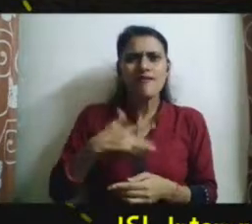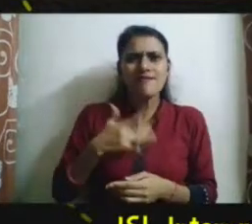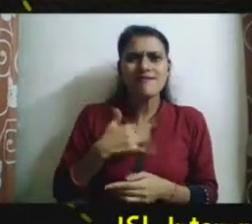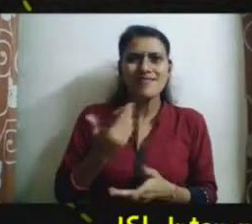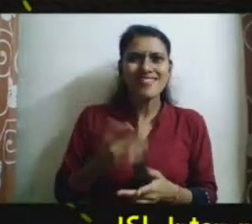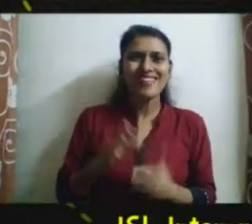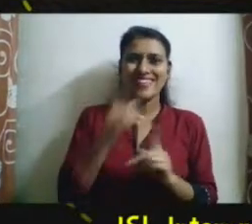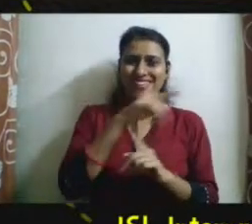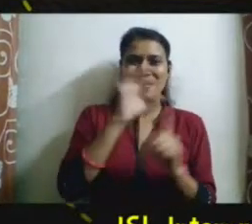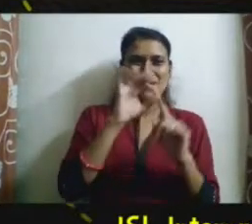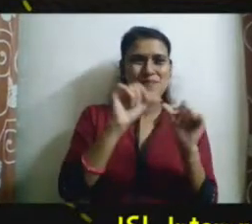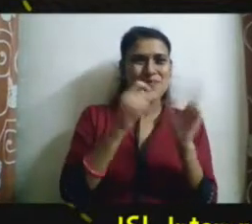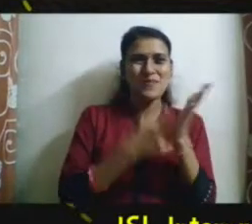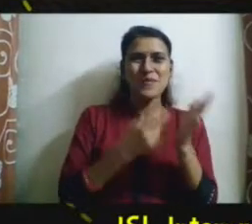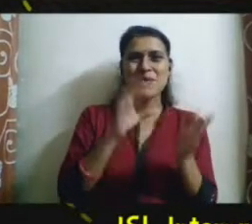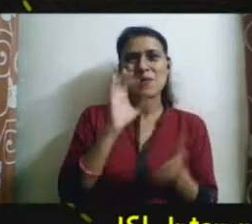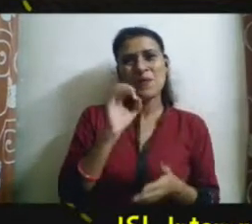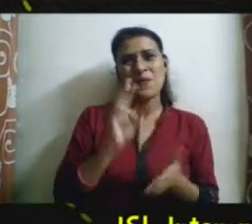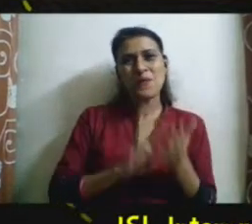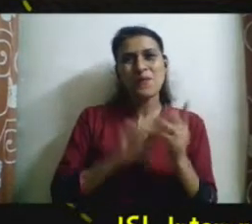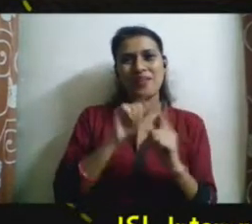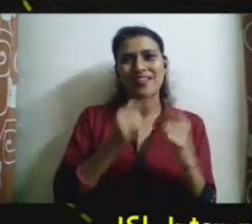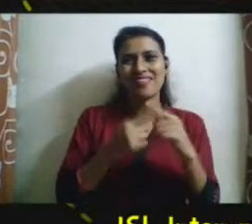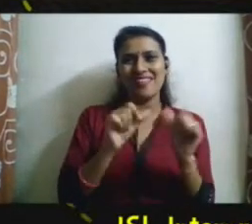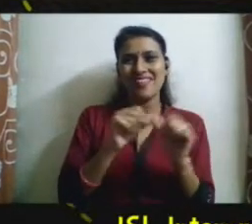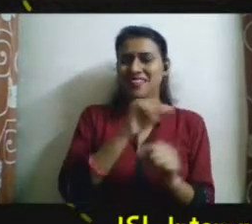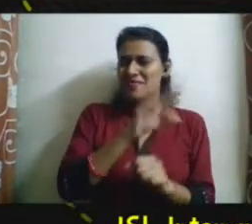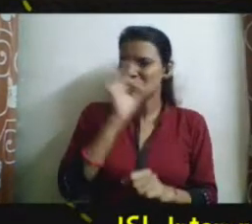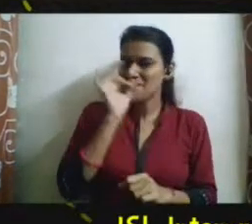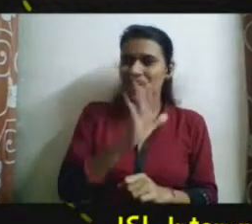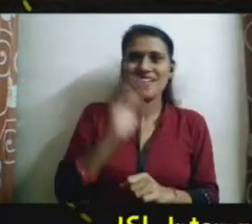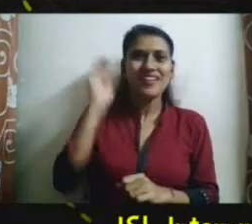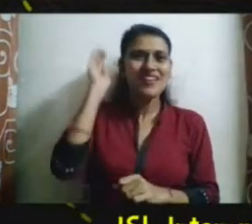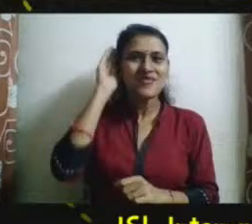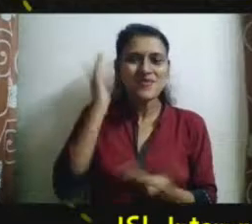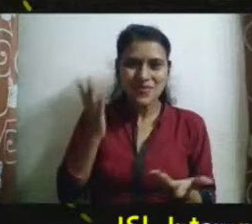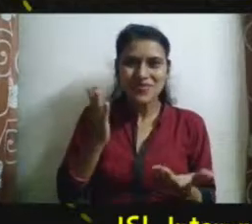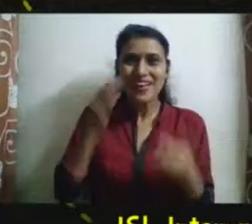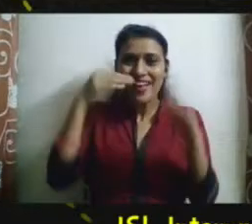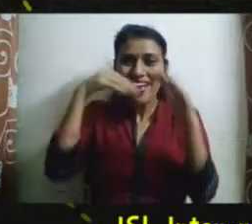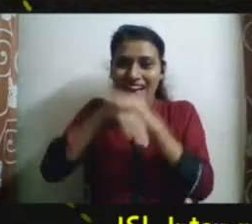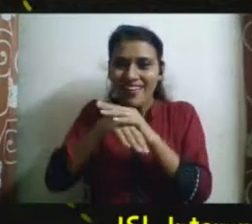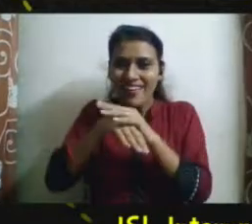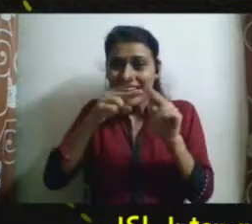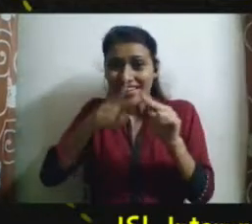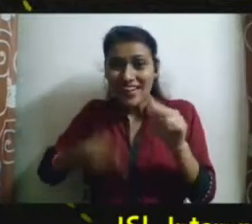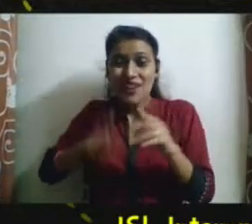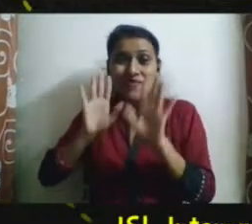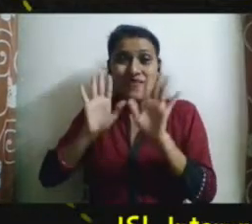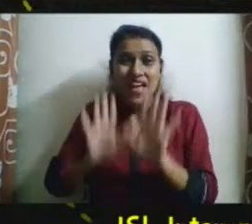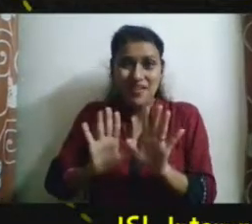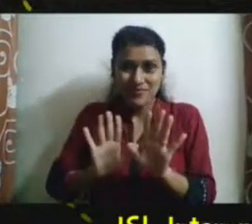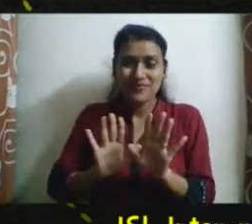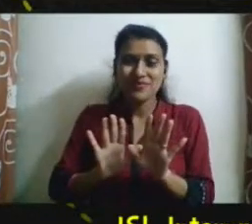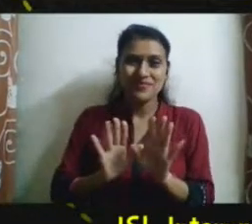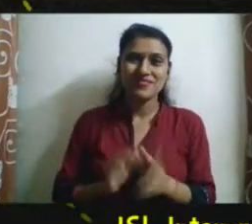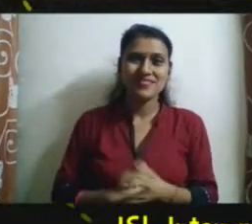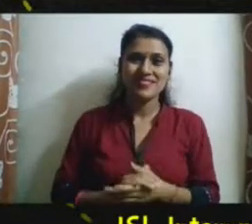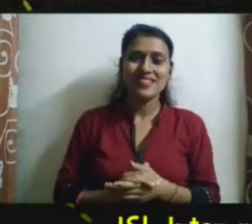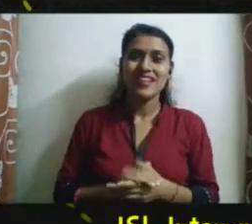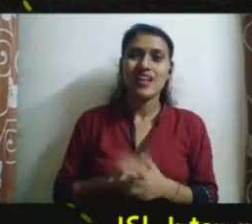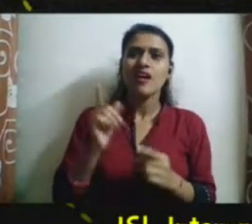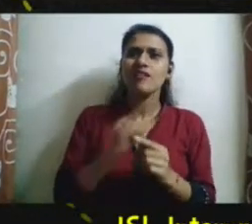there's so much fantastic information hidden in those, encapsulated in those lyrics